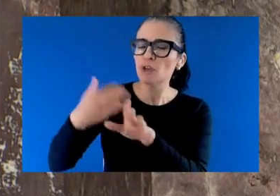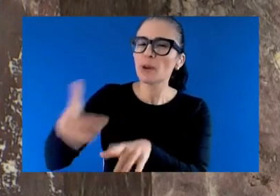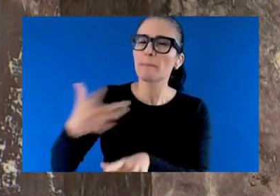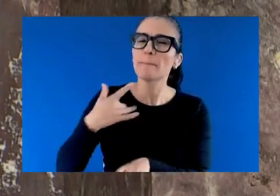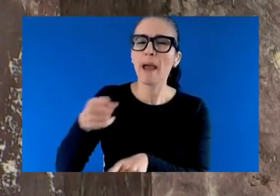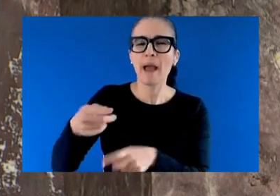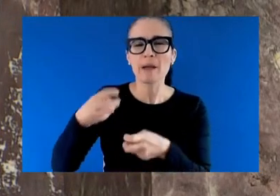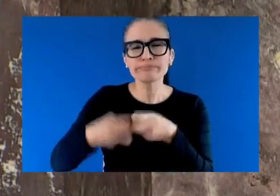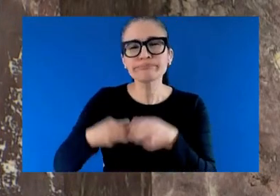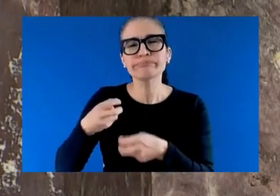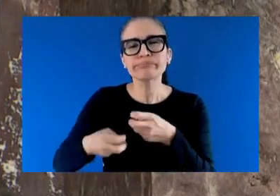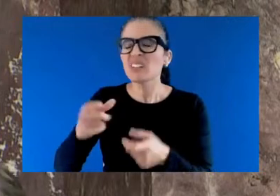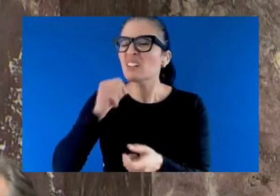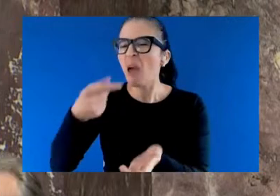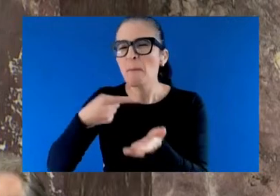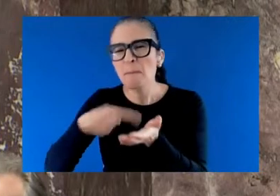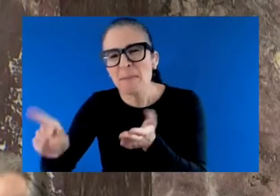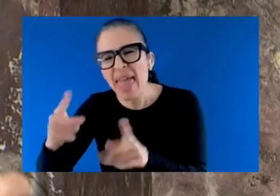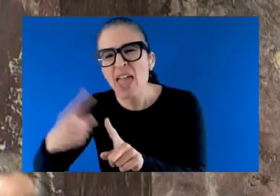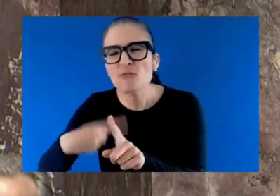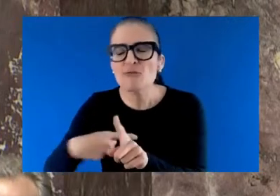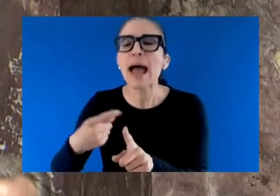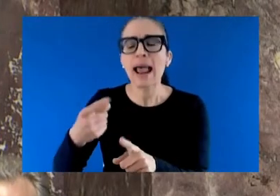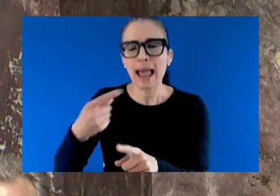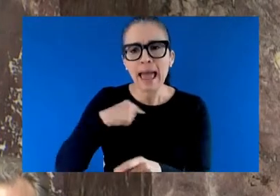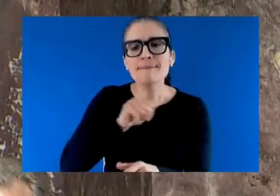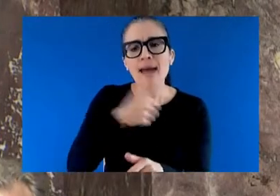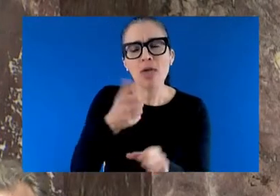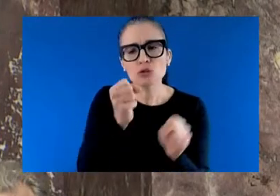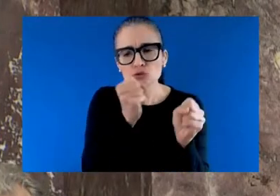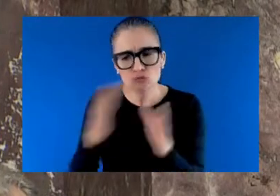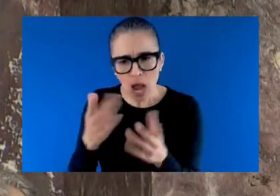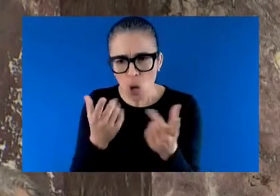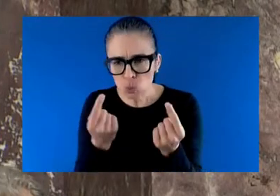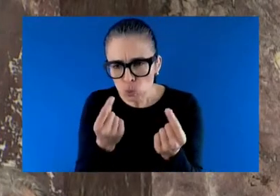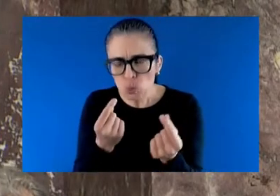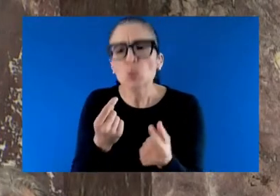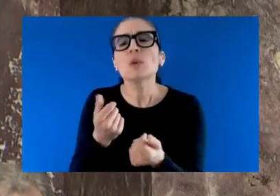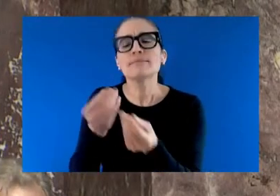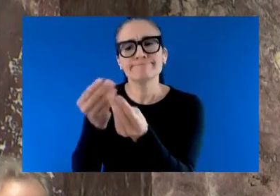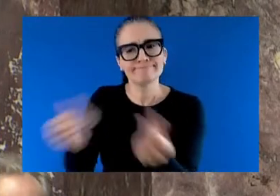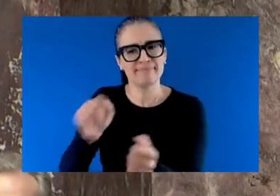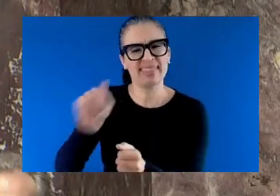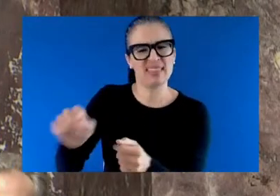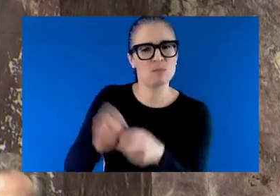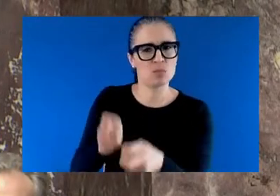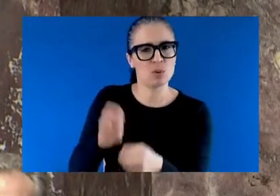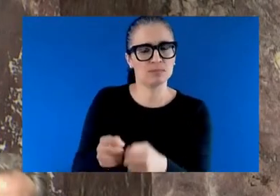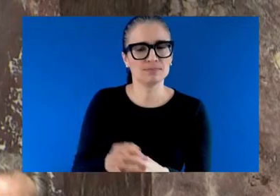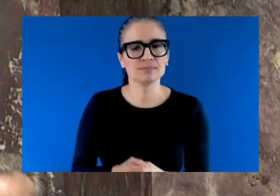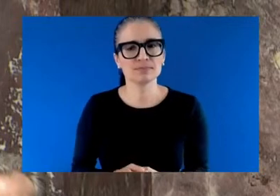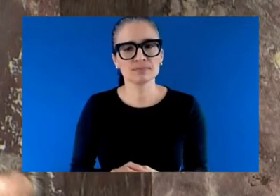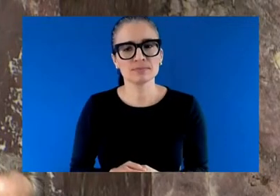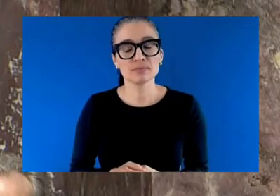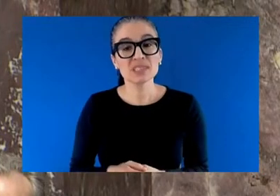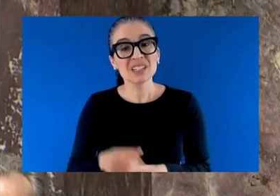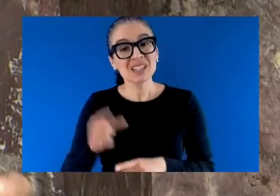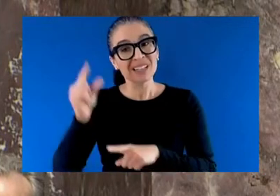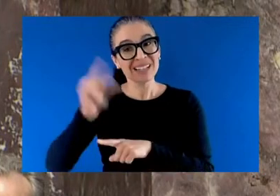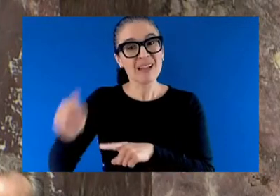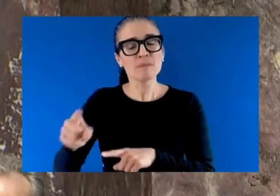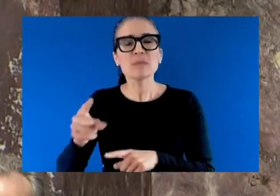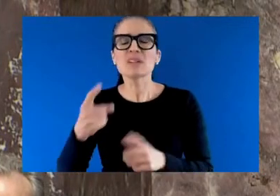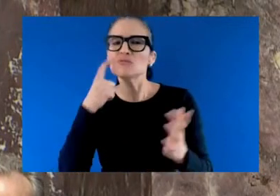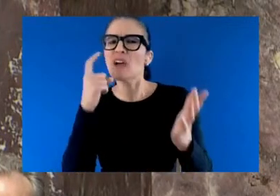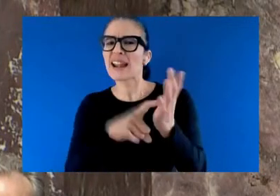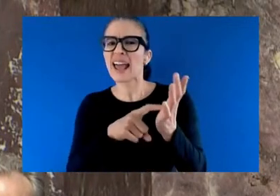With this bill, our government is taking a thoughtful and measured approach to bad faith evictions and improving the security for tenants while maintaining a fair